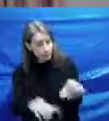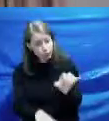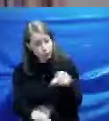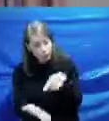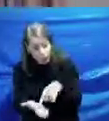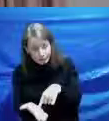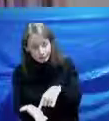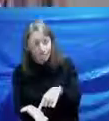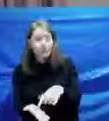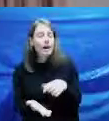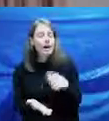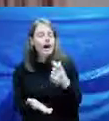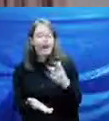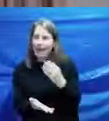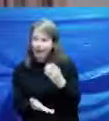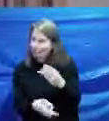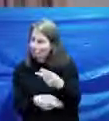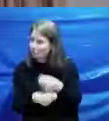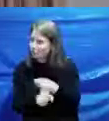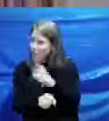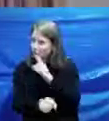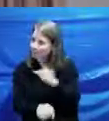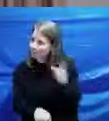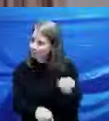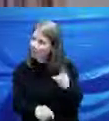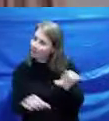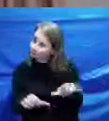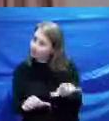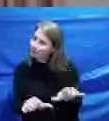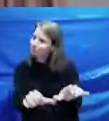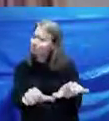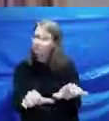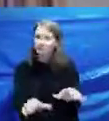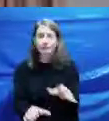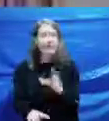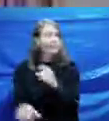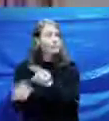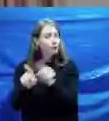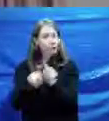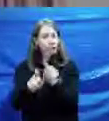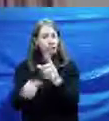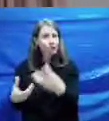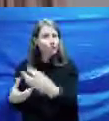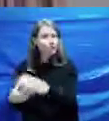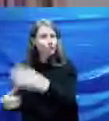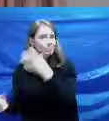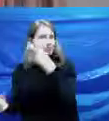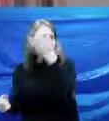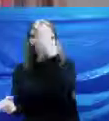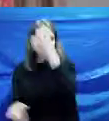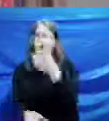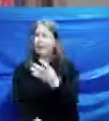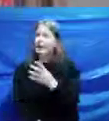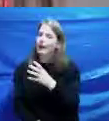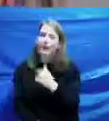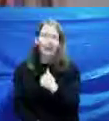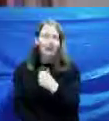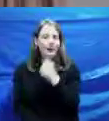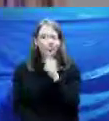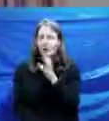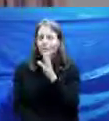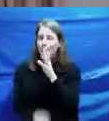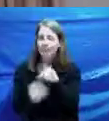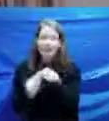you in this conversation, it's very important. And we're not just talking about let's prepare for the assessments at the end of the